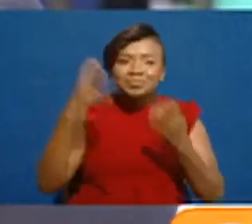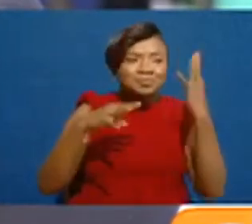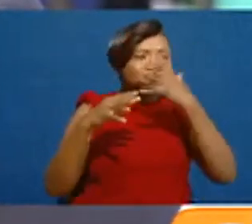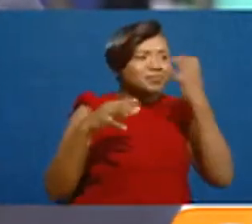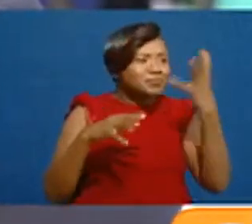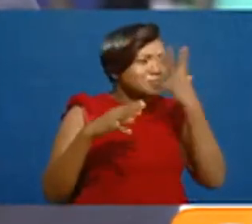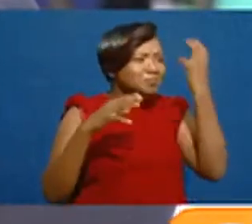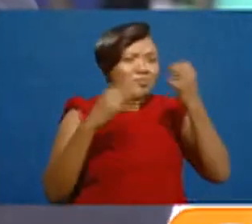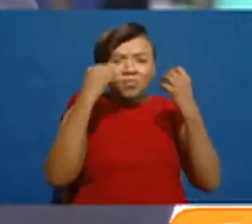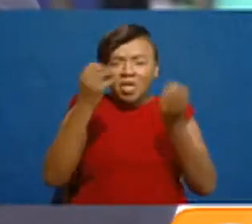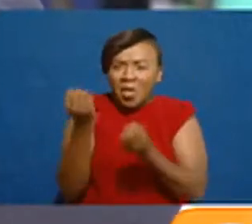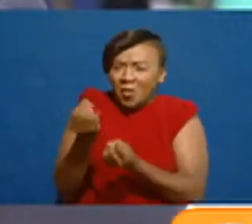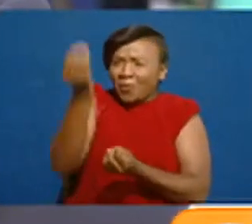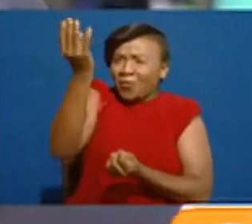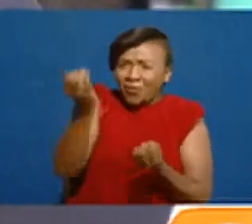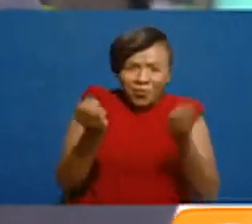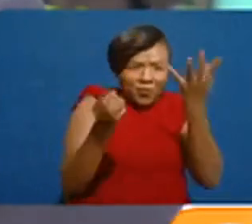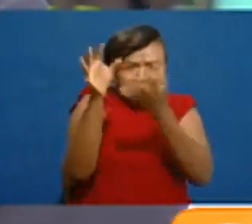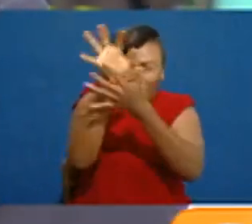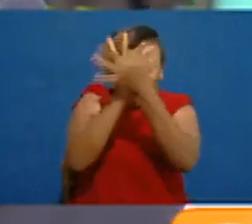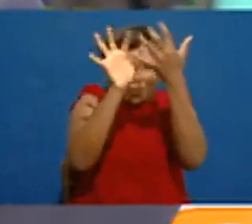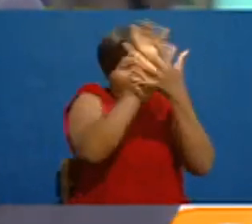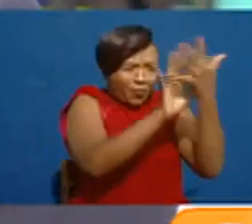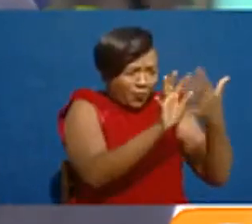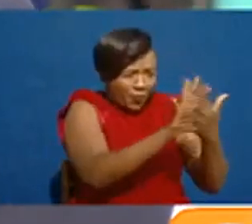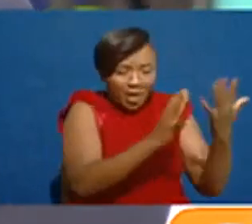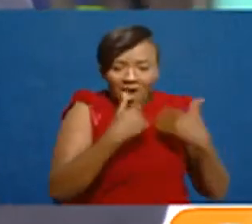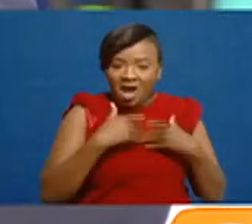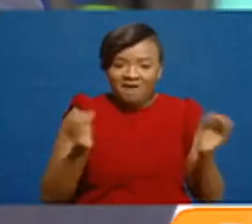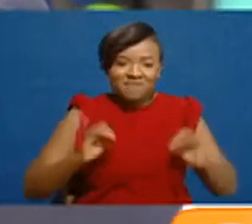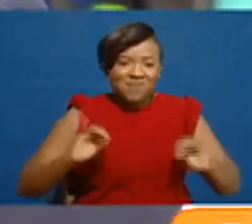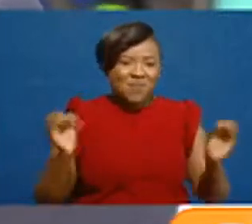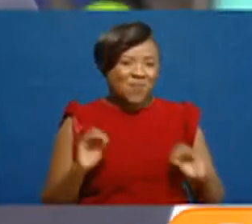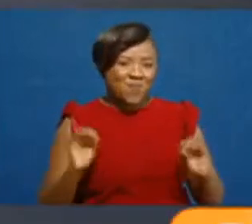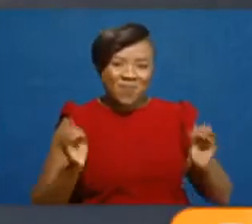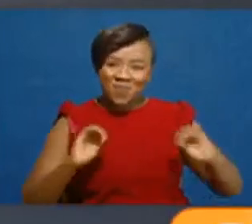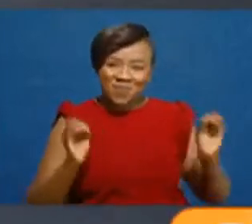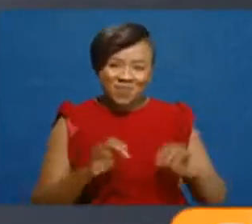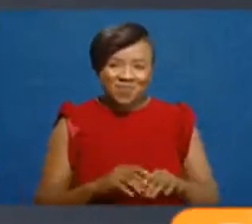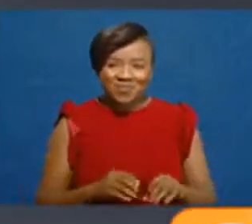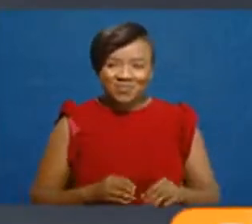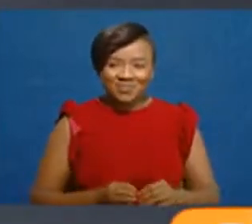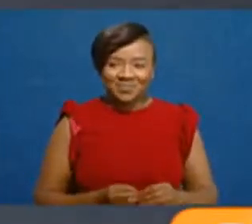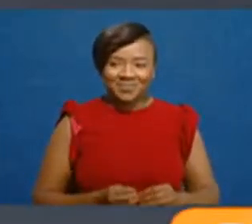huge pollution we see from the diesel particulate, especially from public transport.